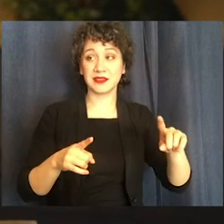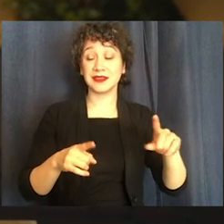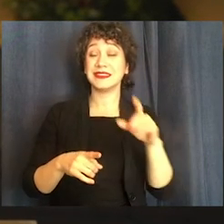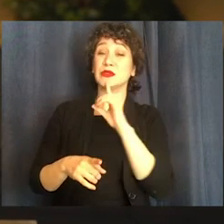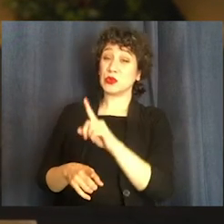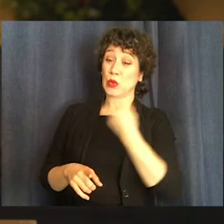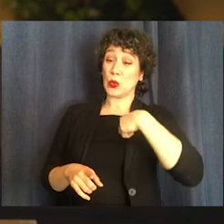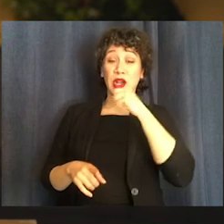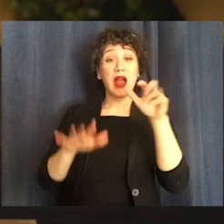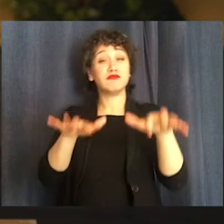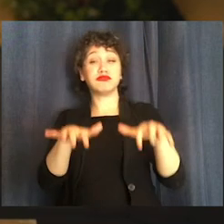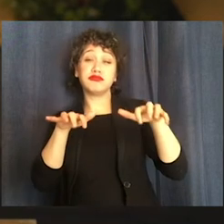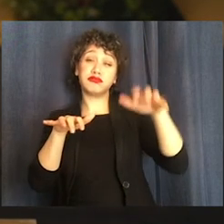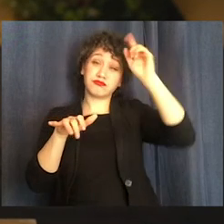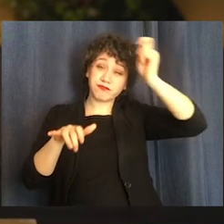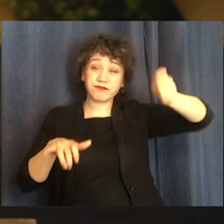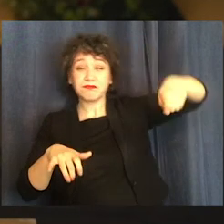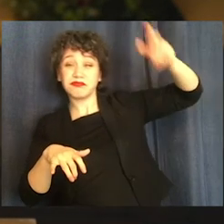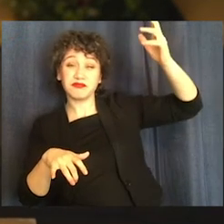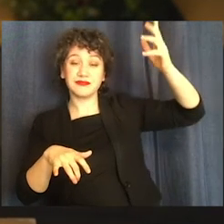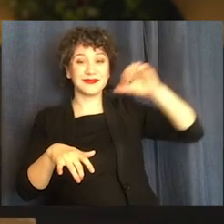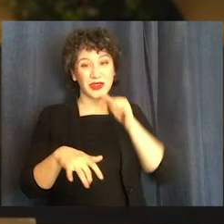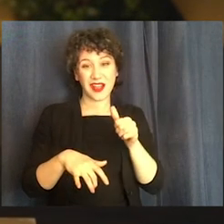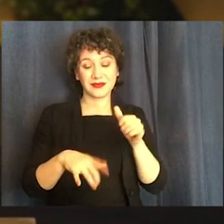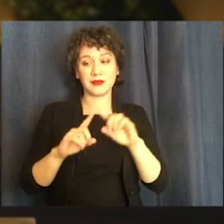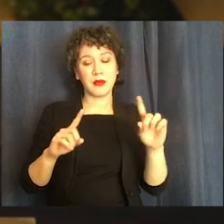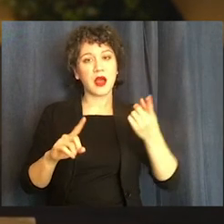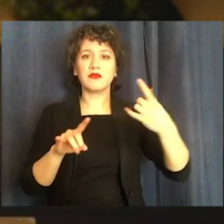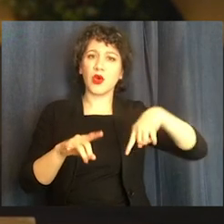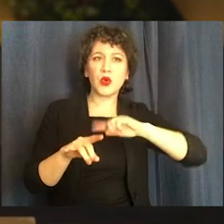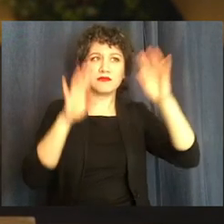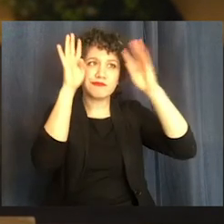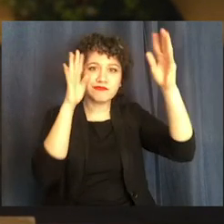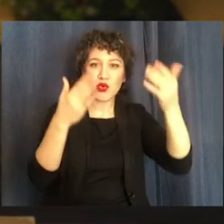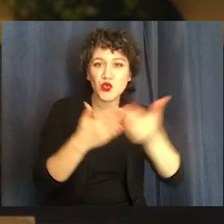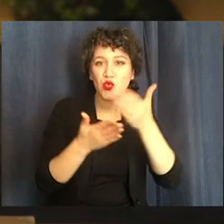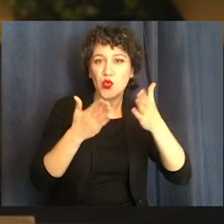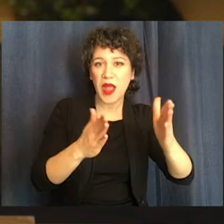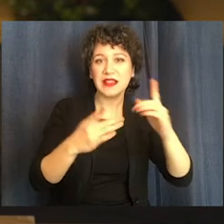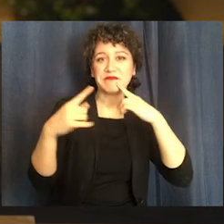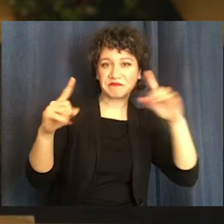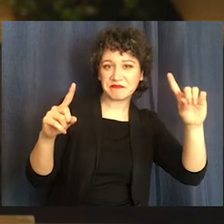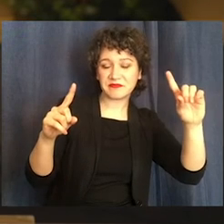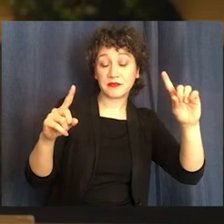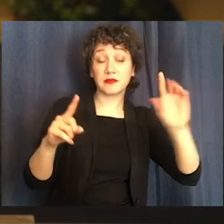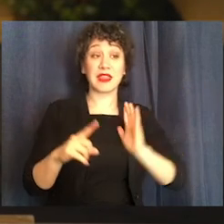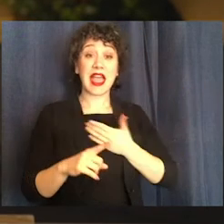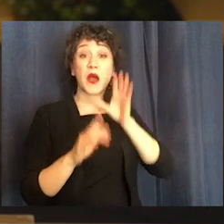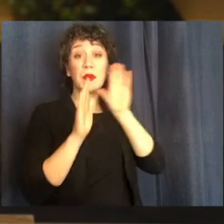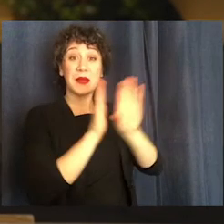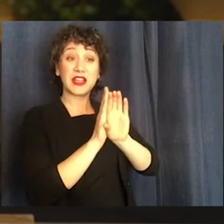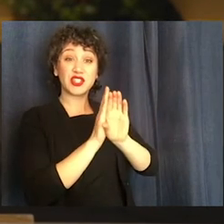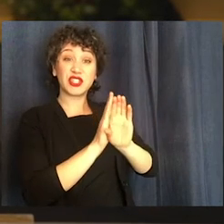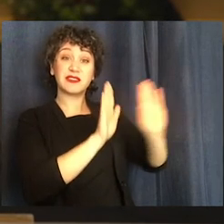downtown Palmer, a flash drive graduation. So cool, right? Yes, it isn't the tradition that we were looking forward